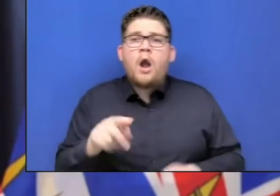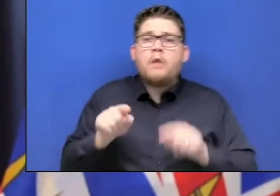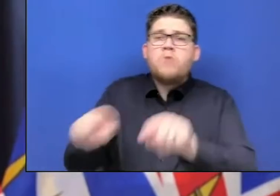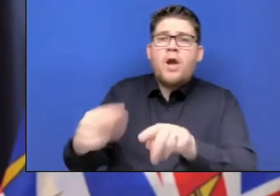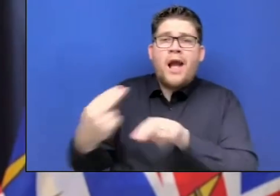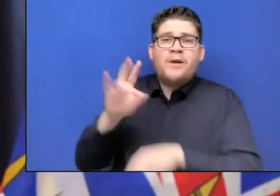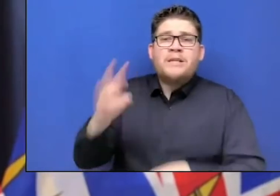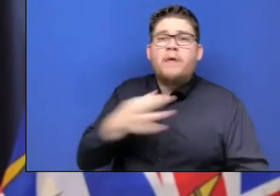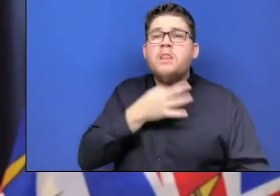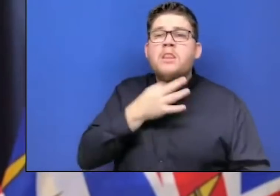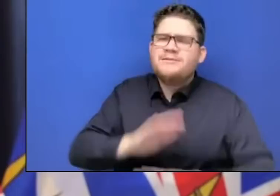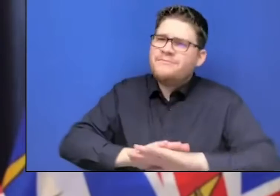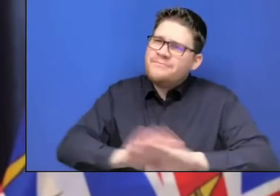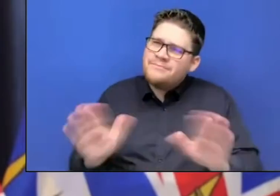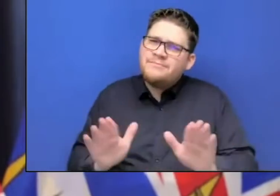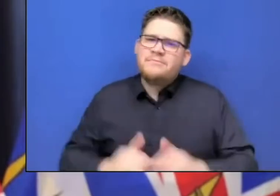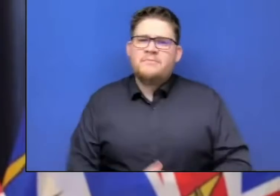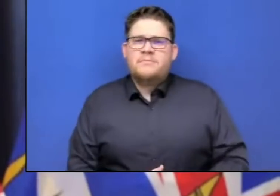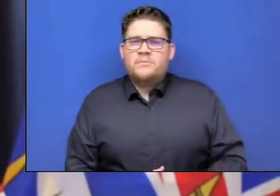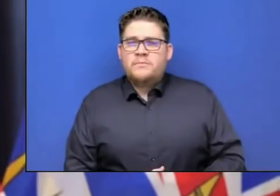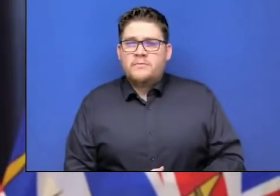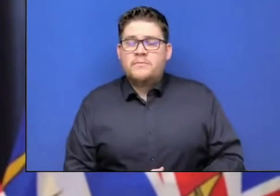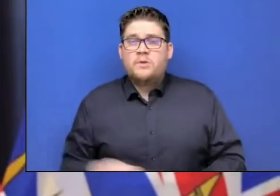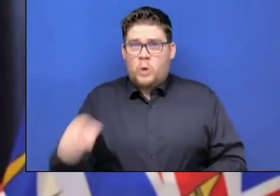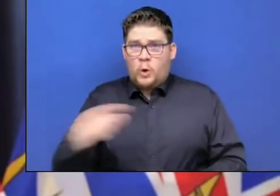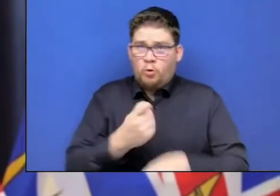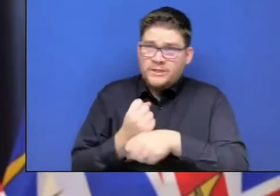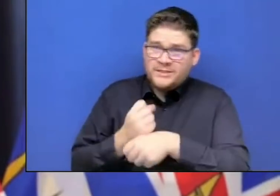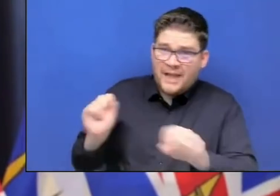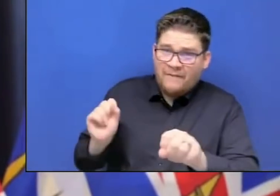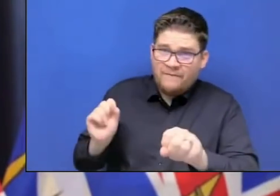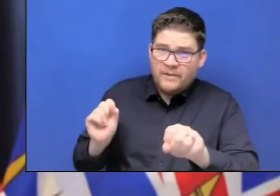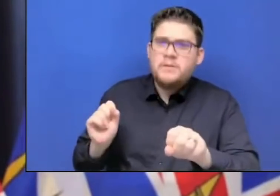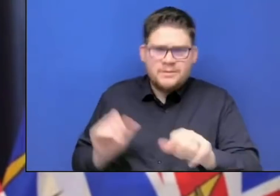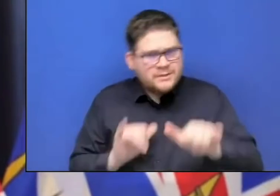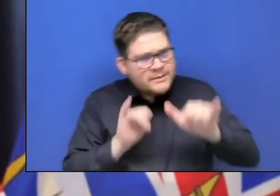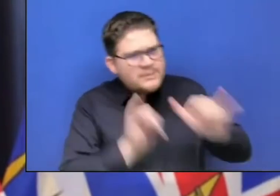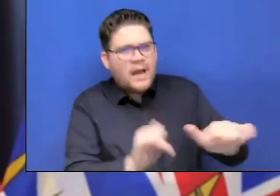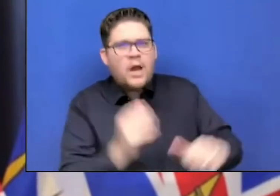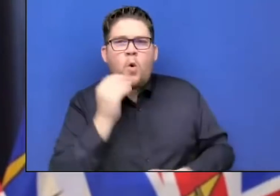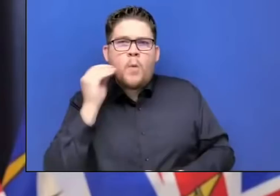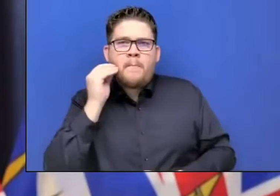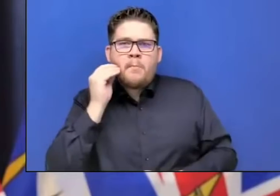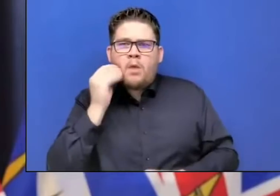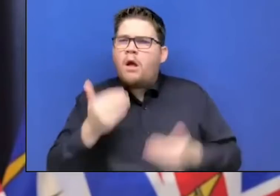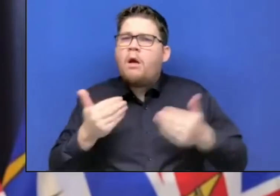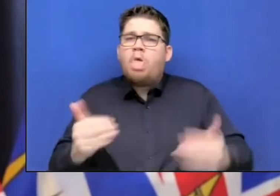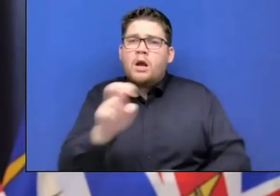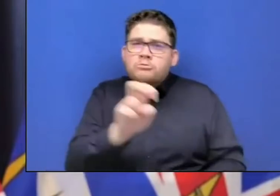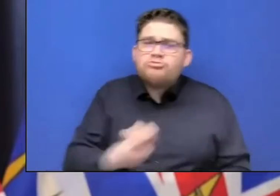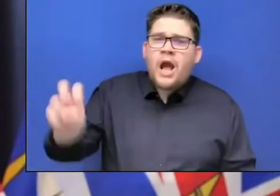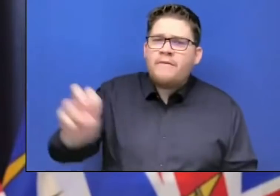fact, as a general rule, if you're safe and secure where you are, we ask you keep any travel in impacted areas in your region to